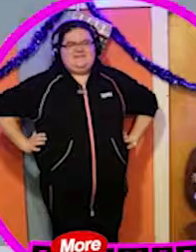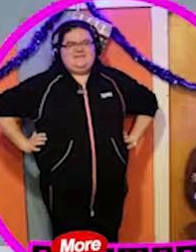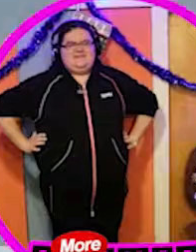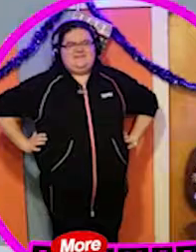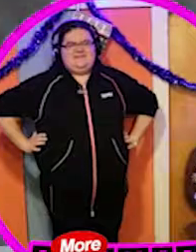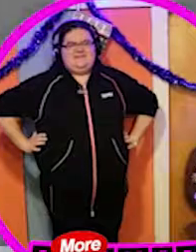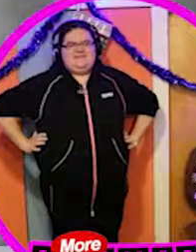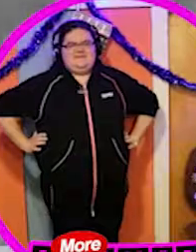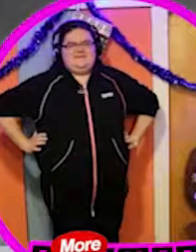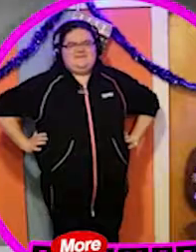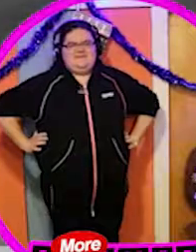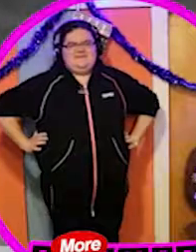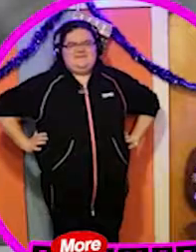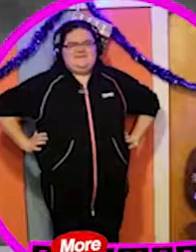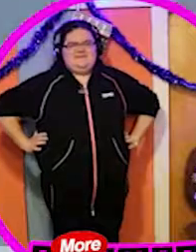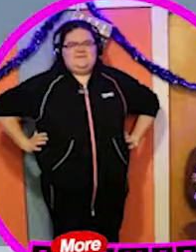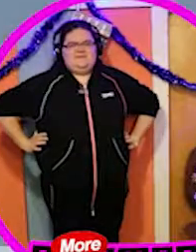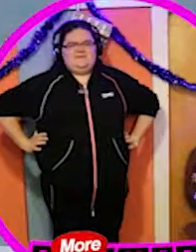Oh.